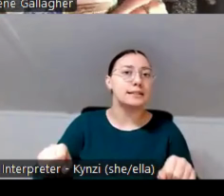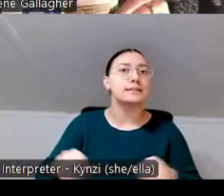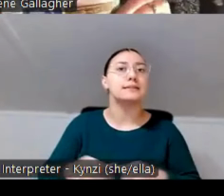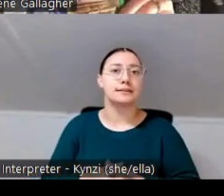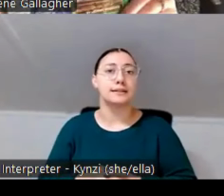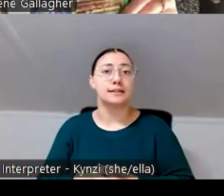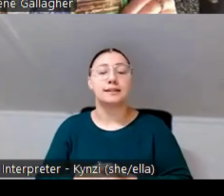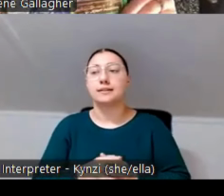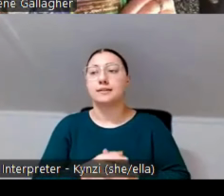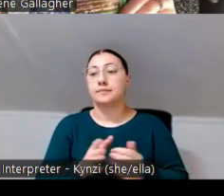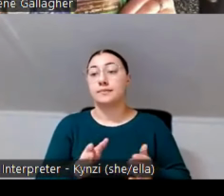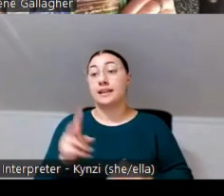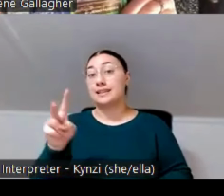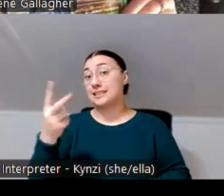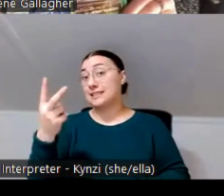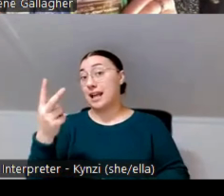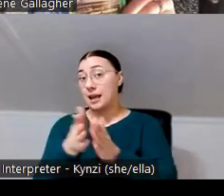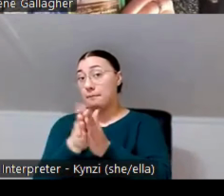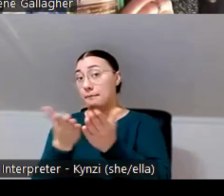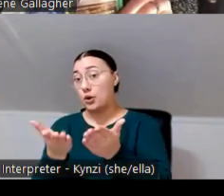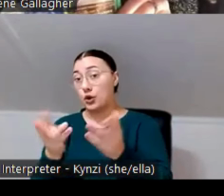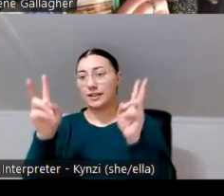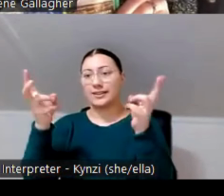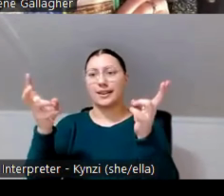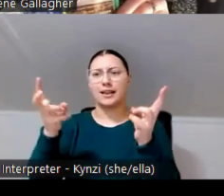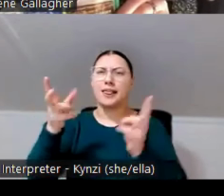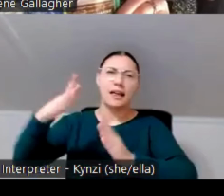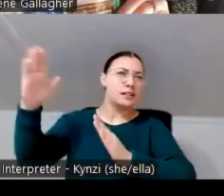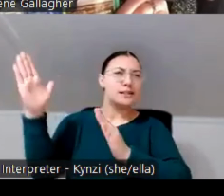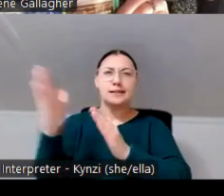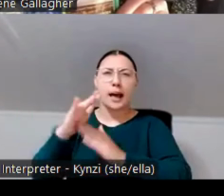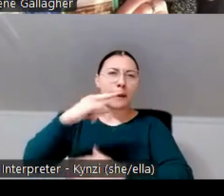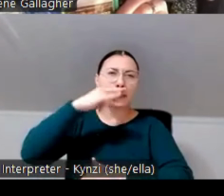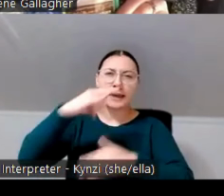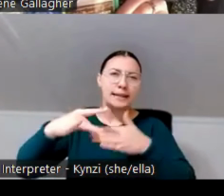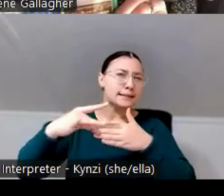The second book is the Ultimate Kid's Guide to Weather.